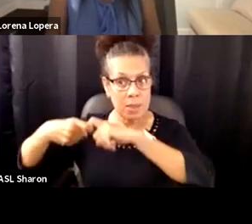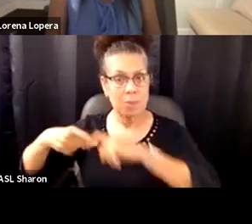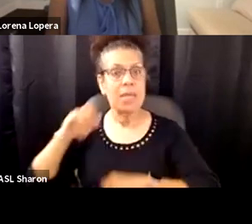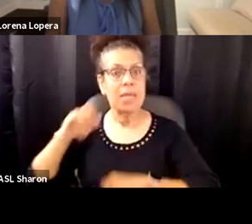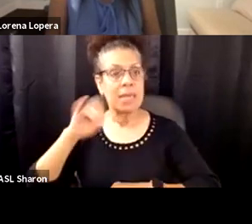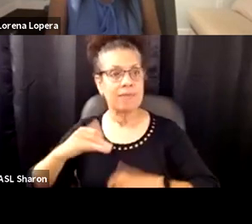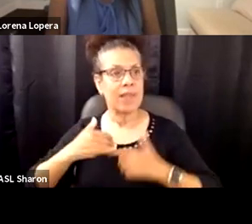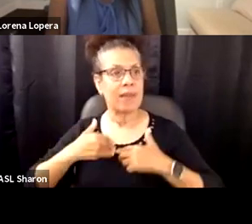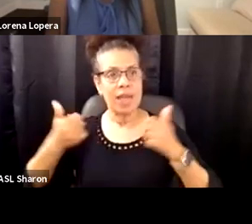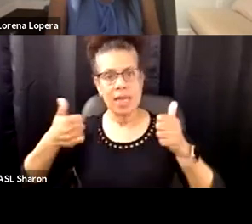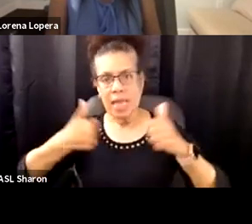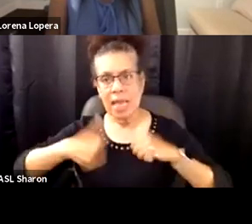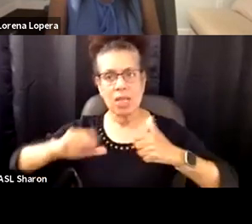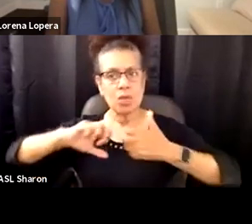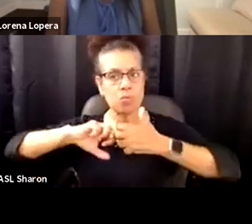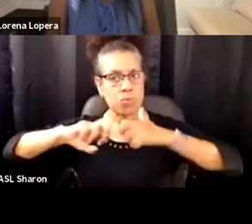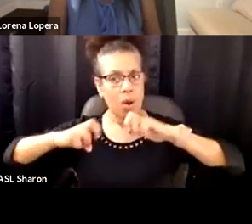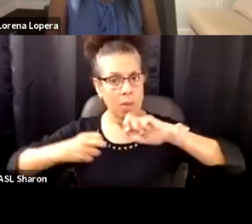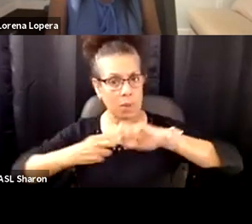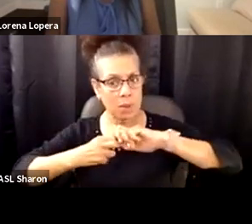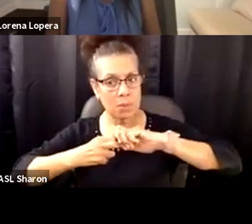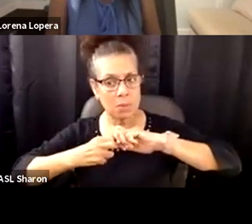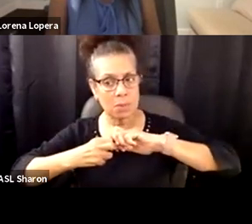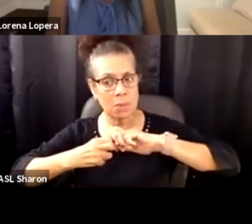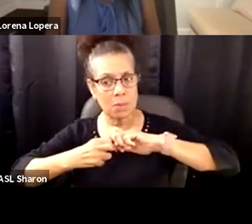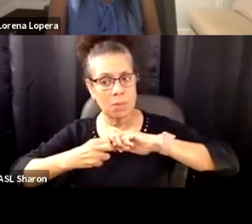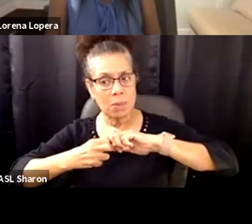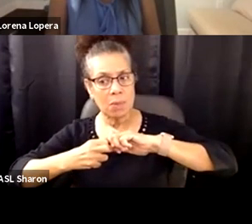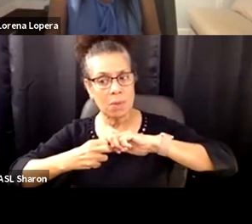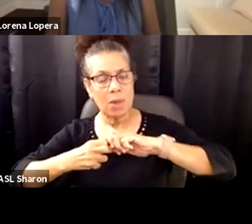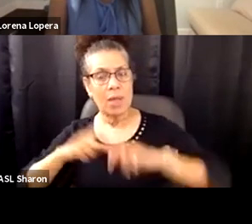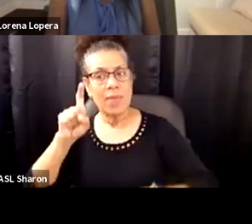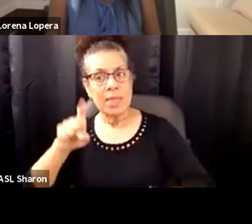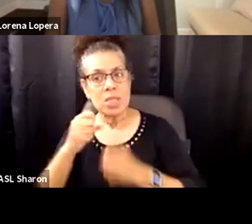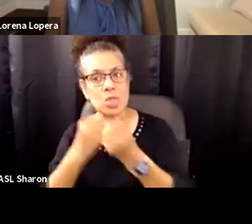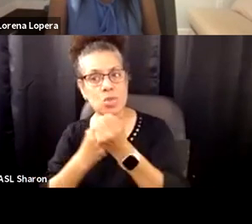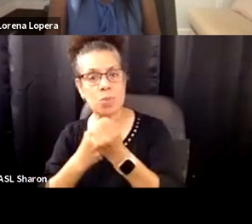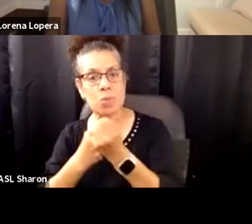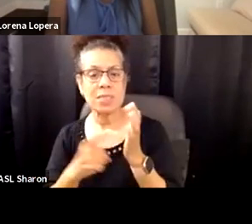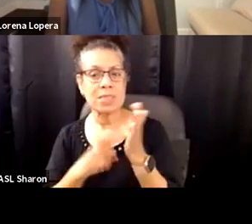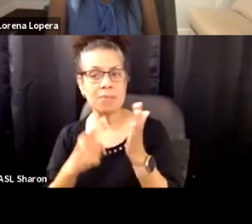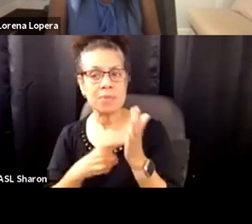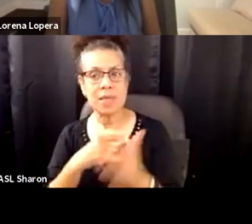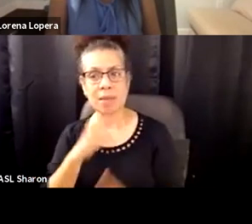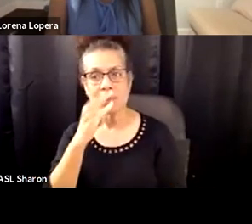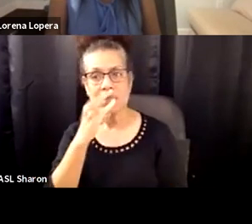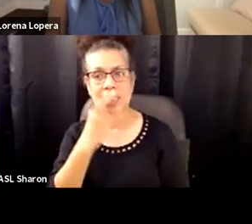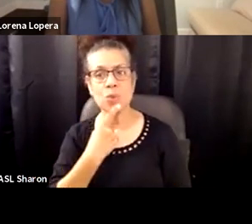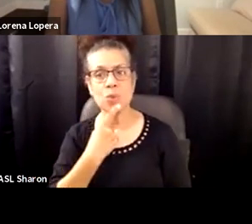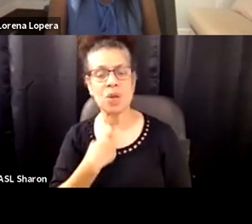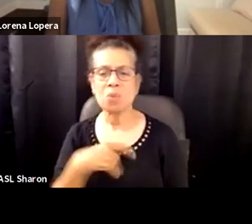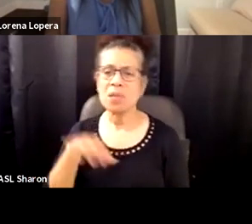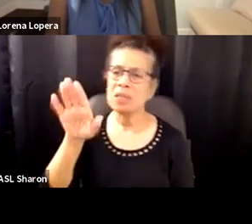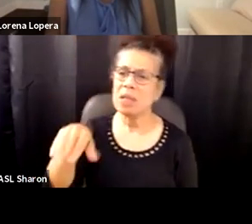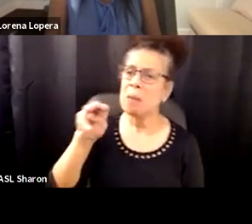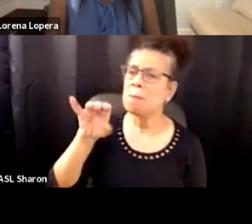had any sort of an issue um where they need some support sometimes kids will say to me miss